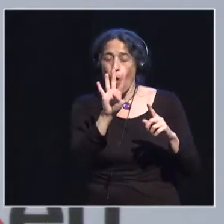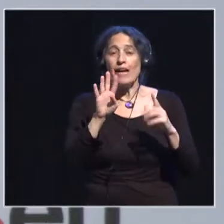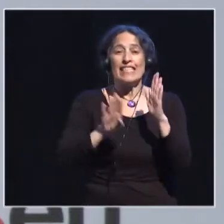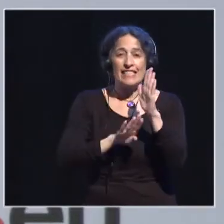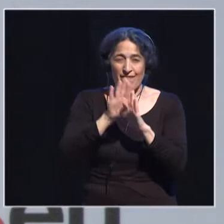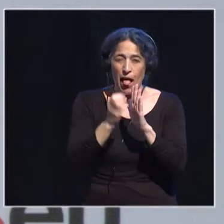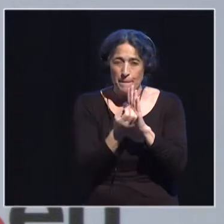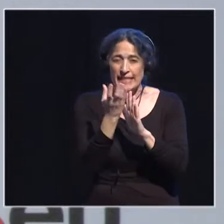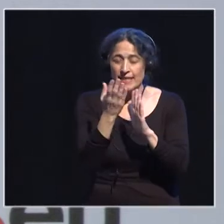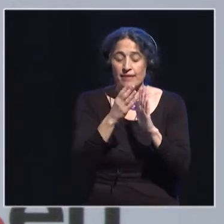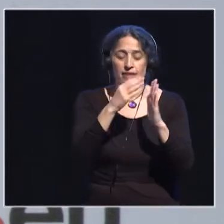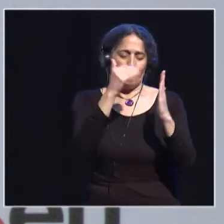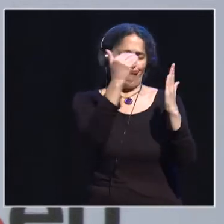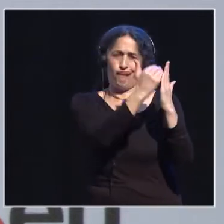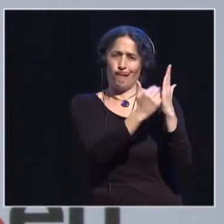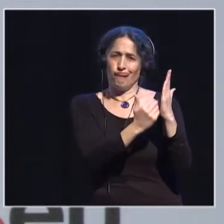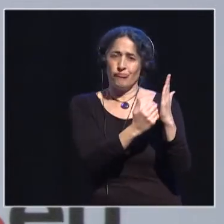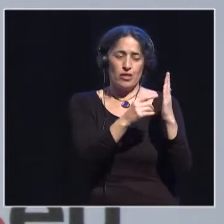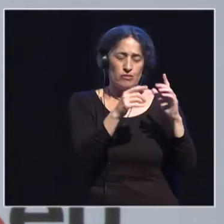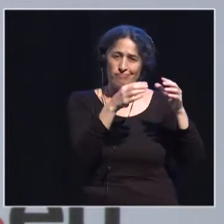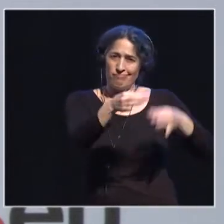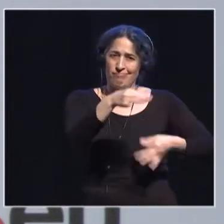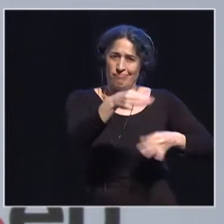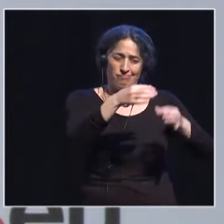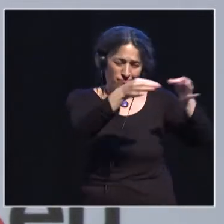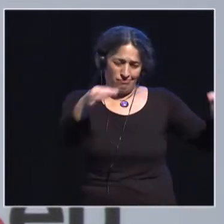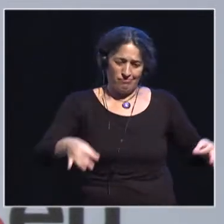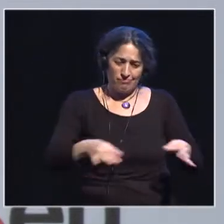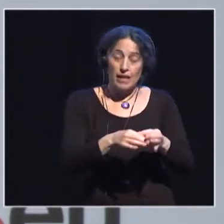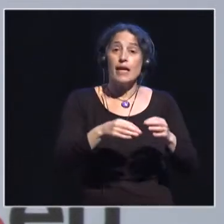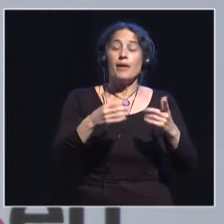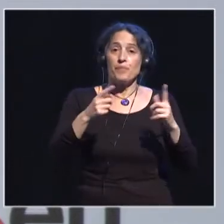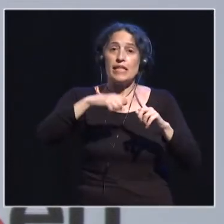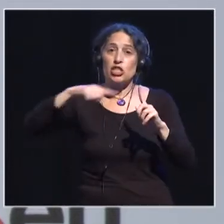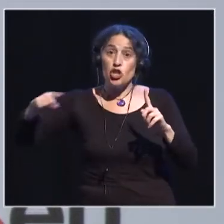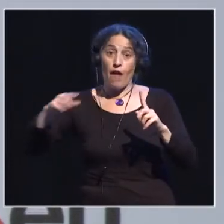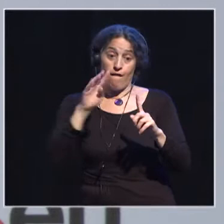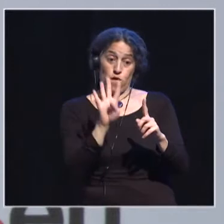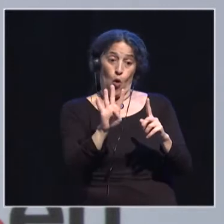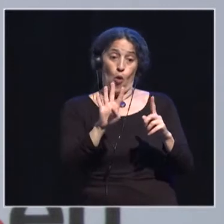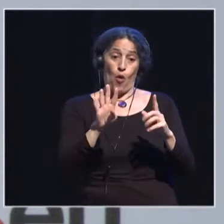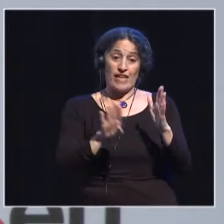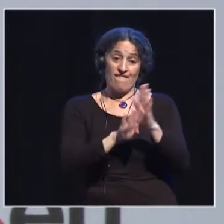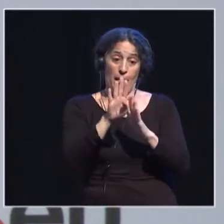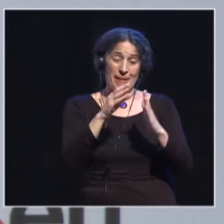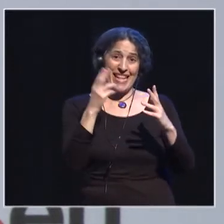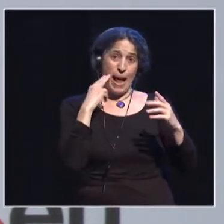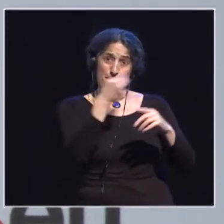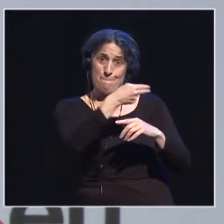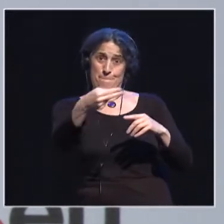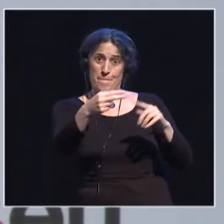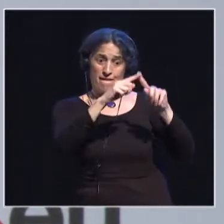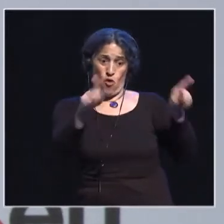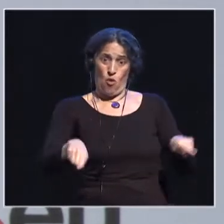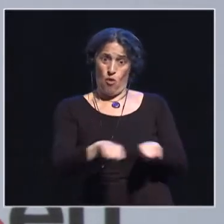be hopefully a good starting point to come up with public-private partnerships, because we don't have all the answers and